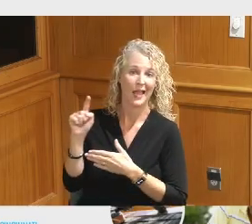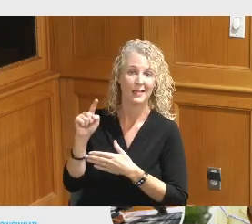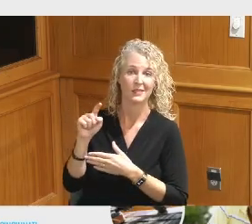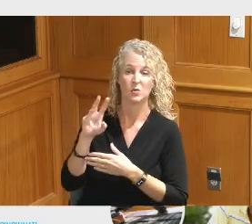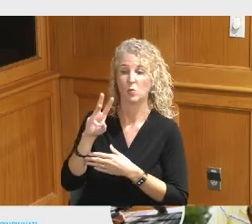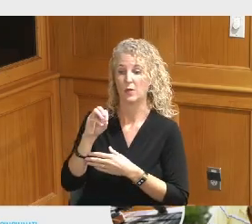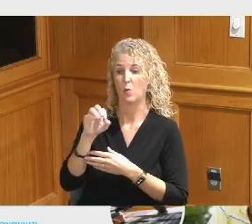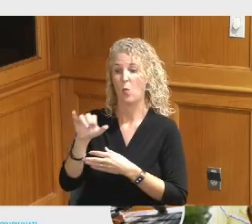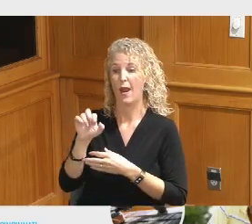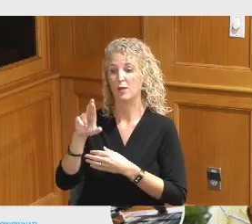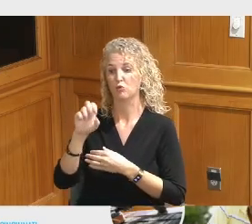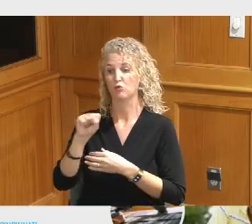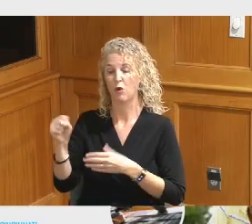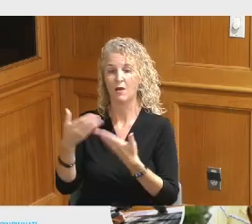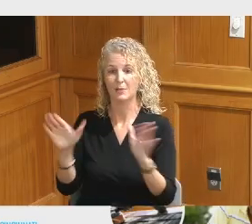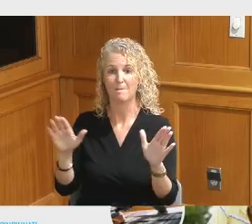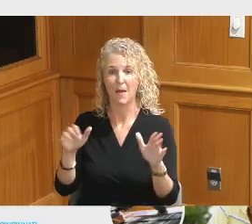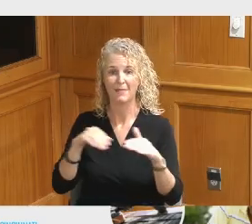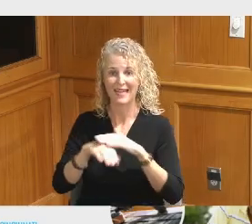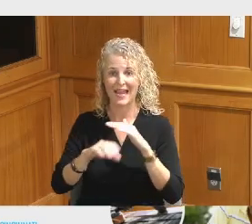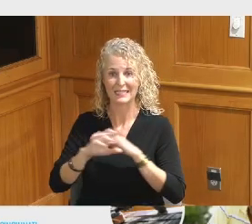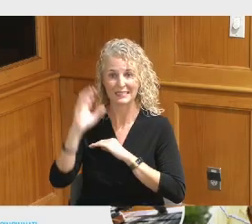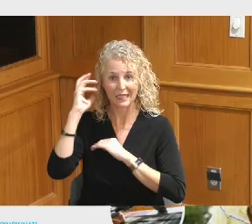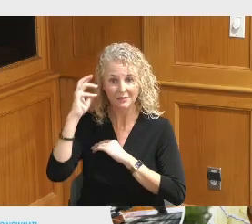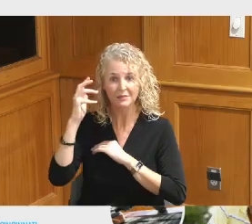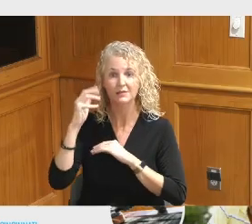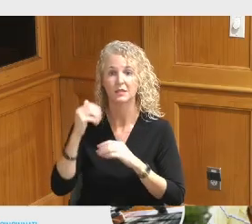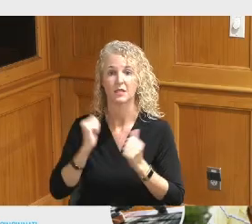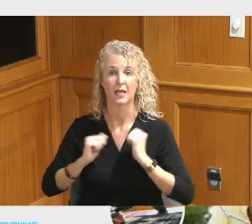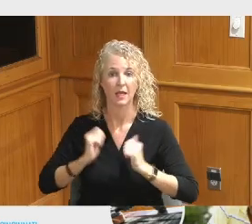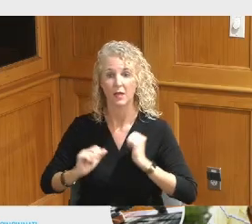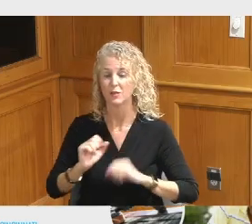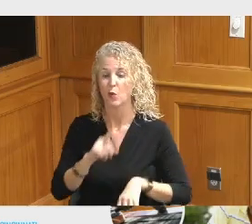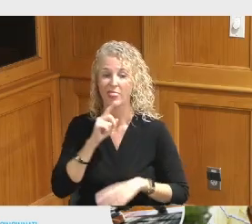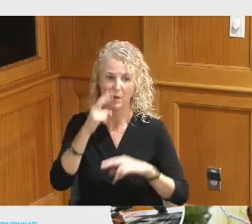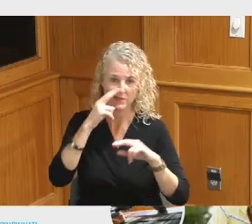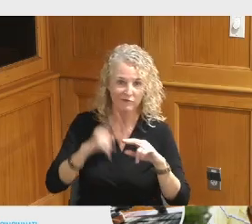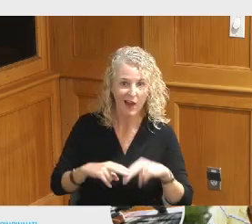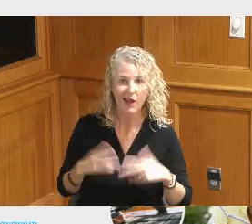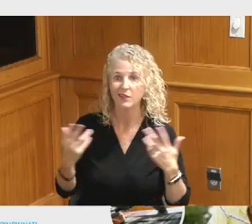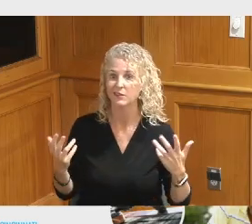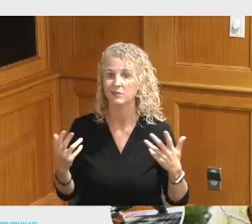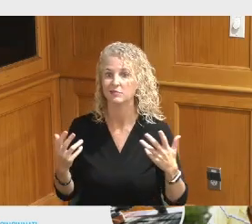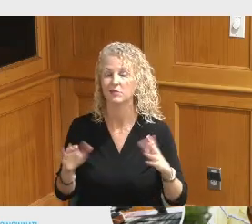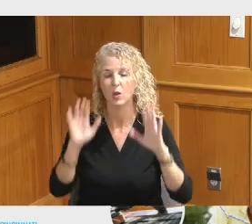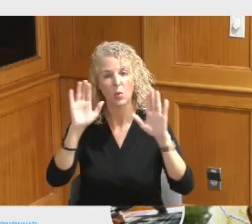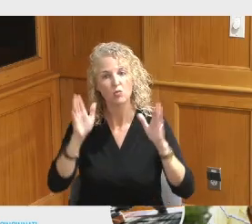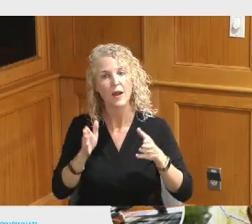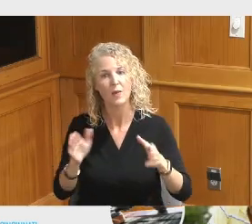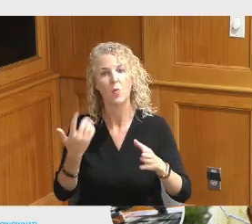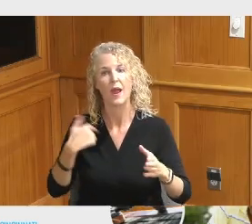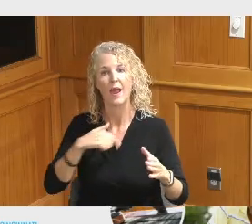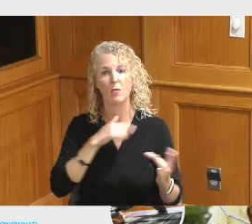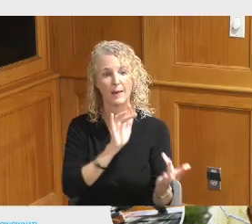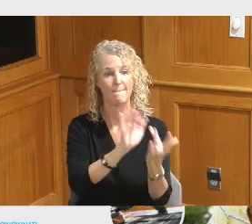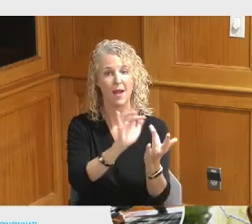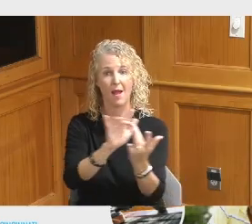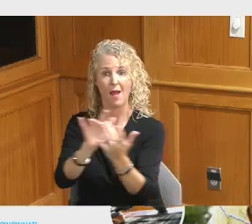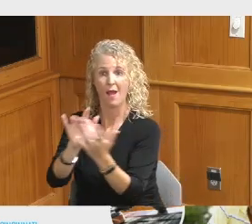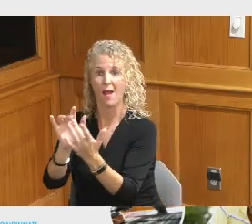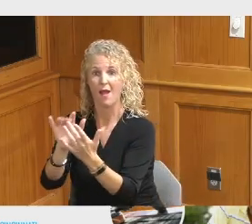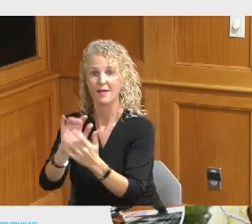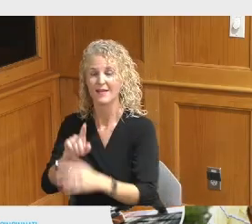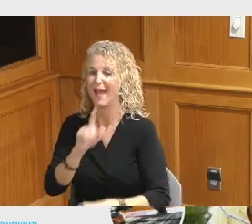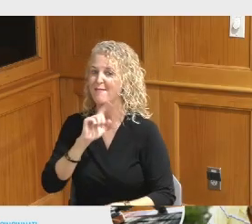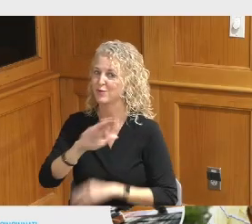Waycross Public Access on the county fair show, so that was fun, and that's a great way for us to reach folks. I'm sure all of